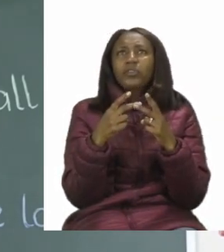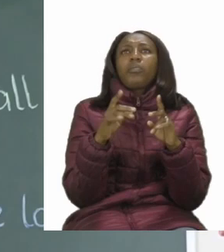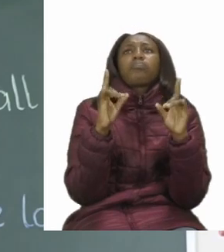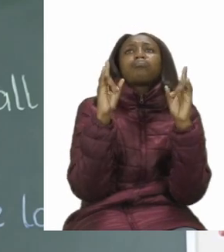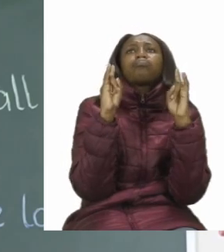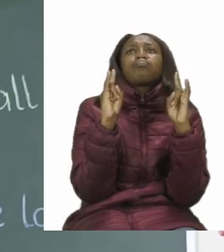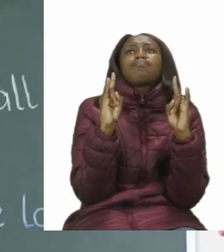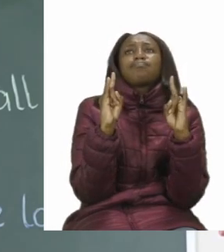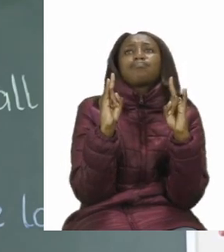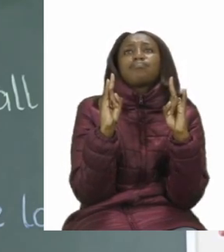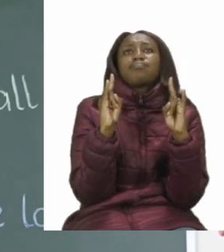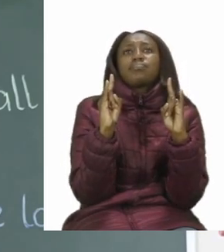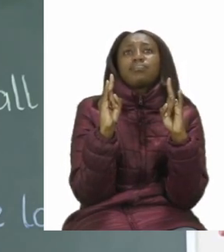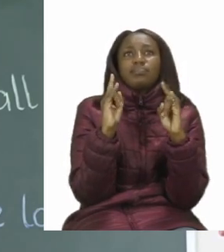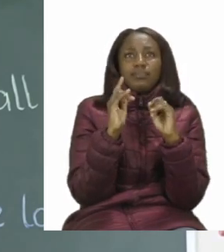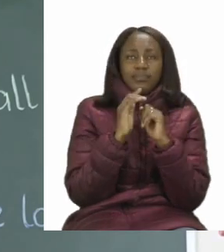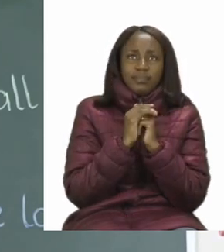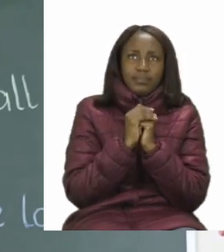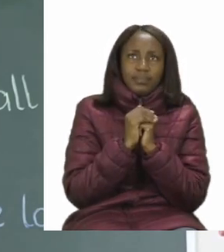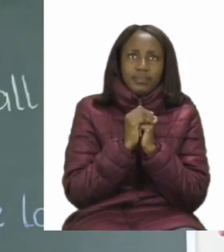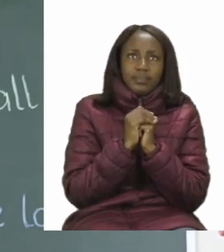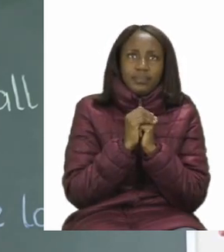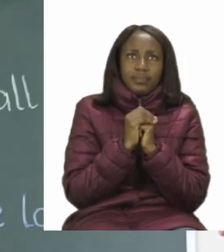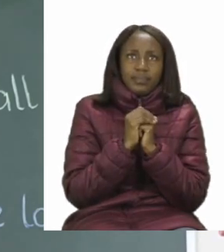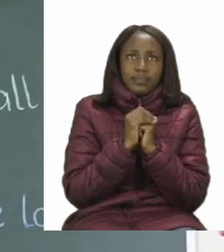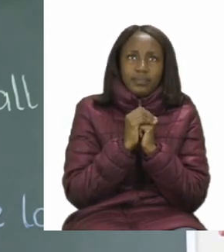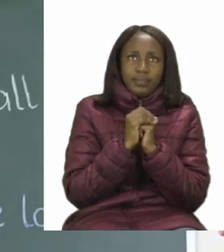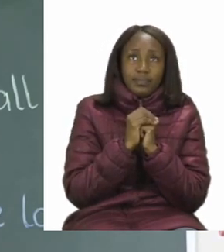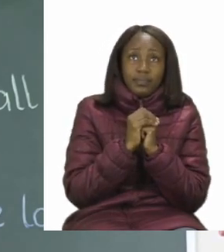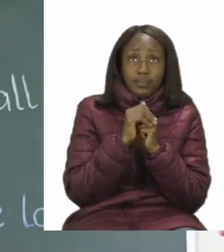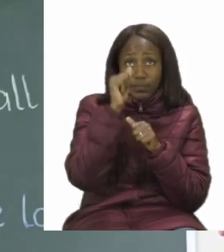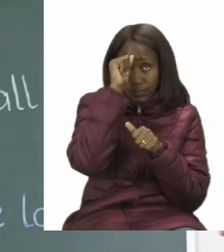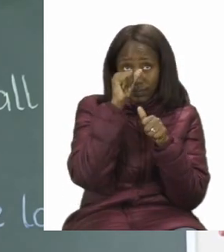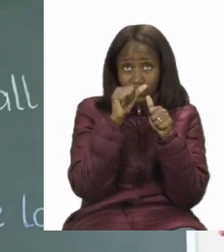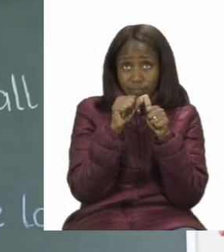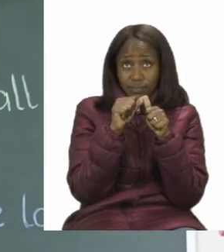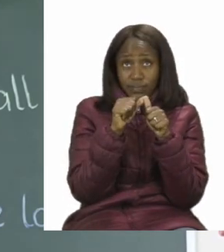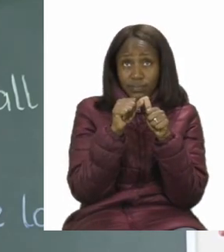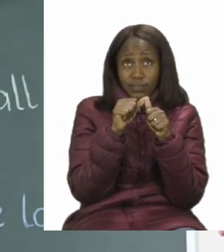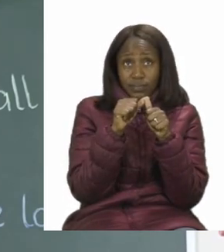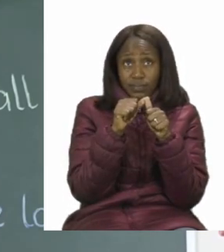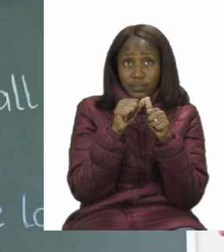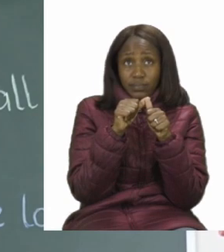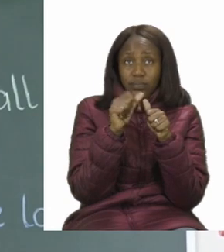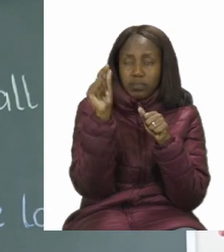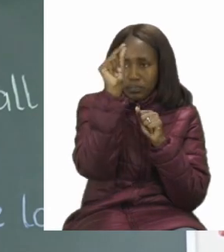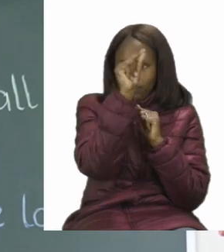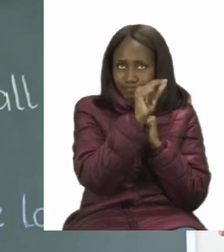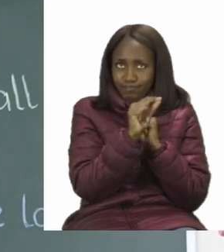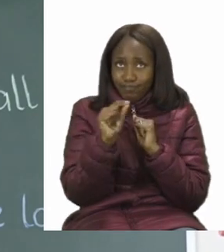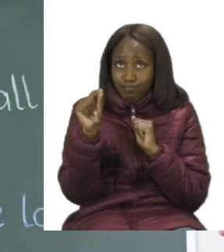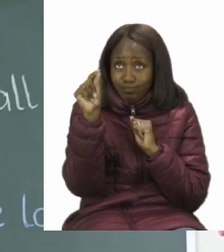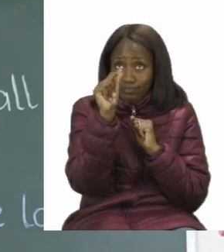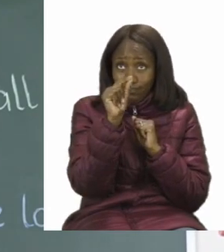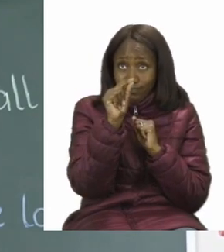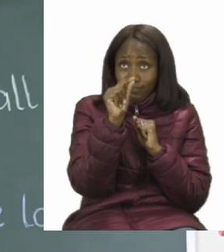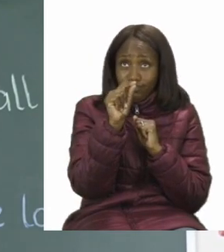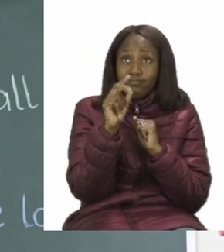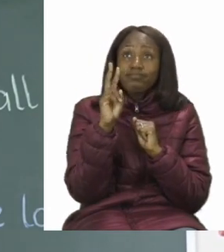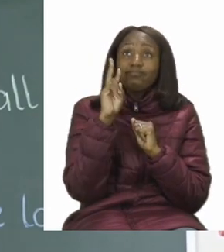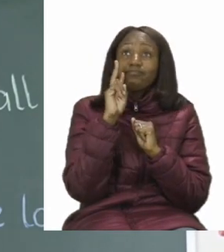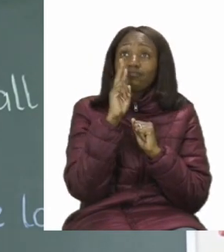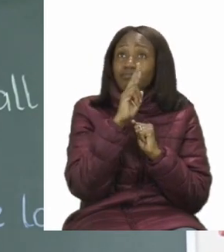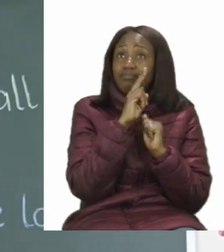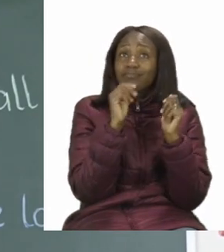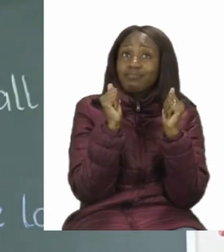the TV. Now remember the instruction. It said we must circle the verb